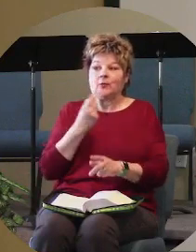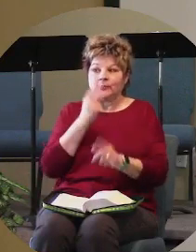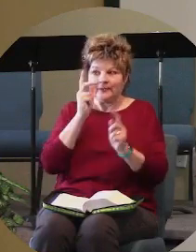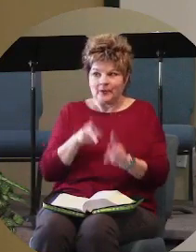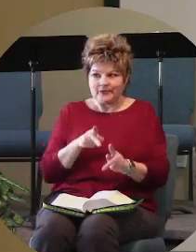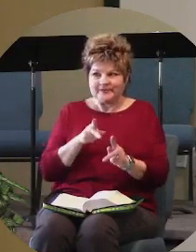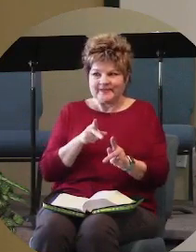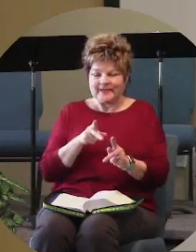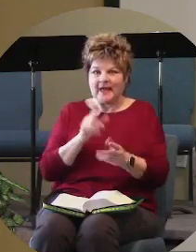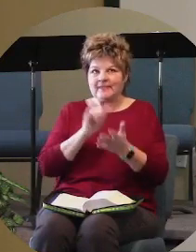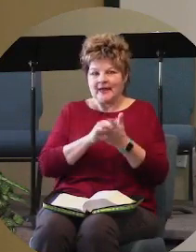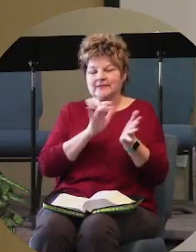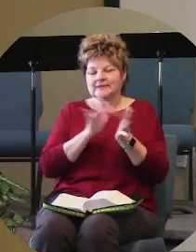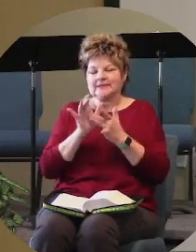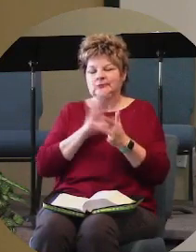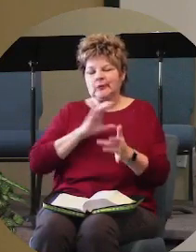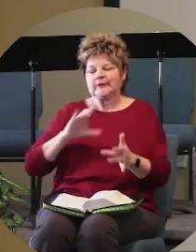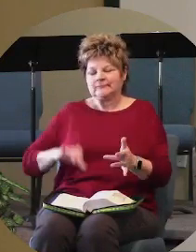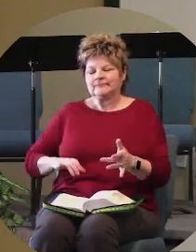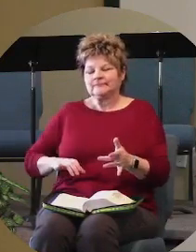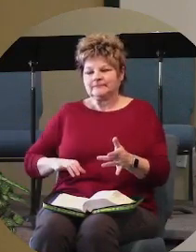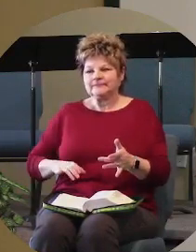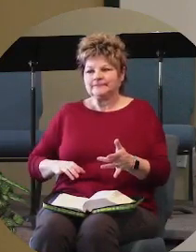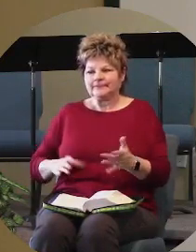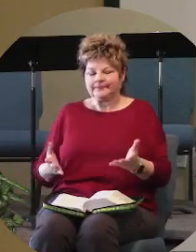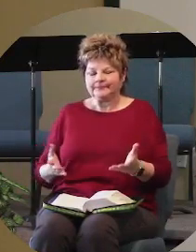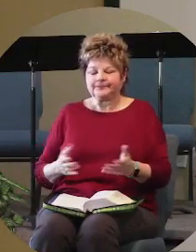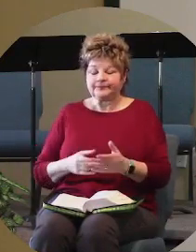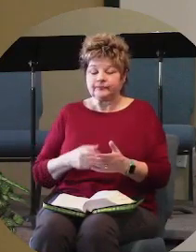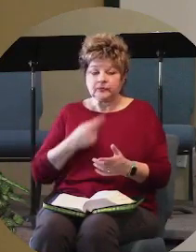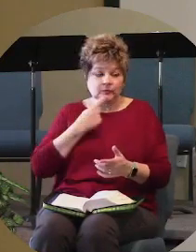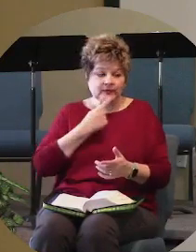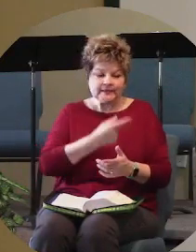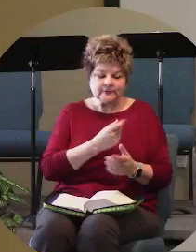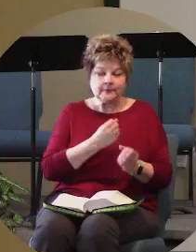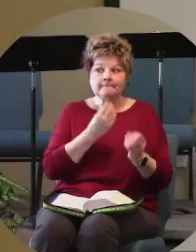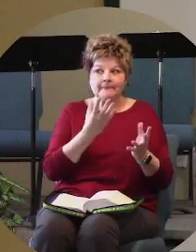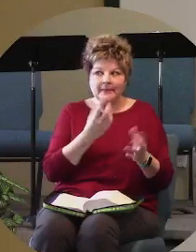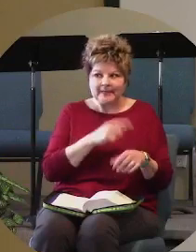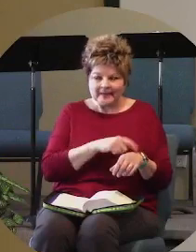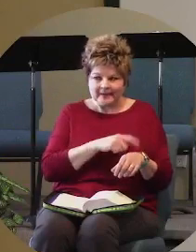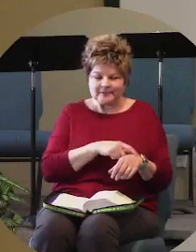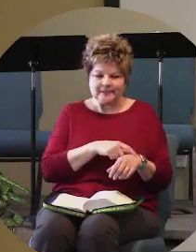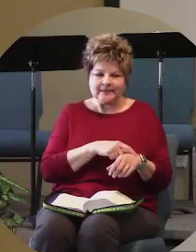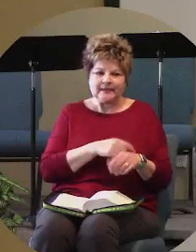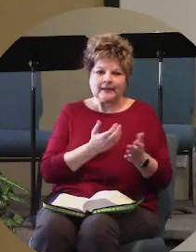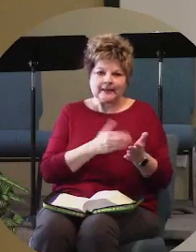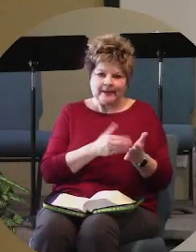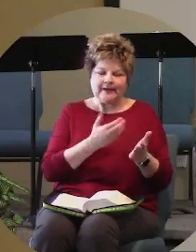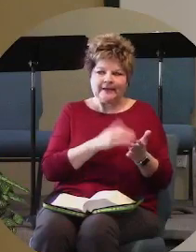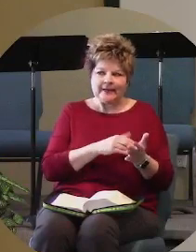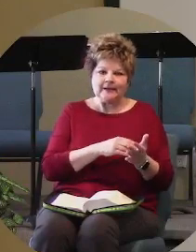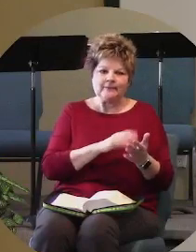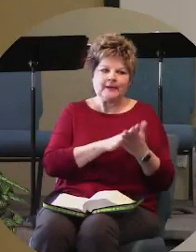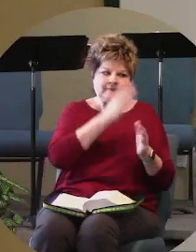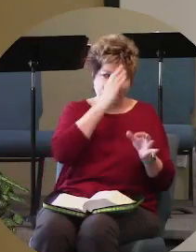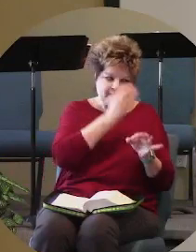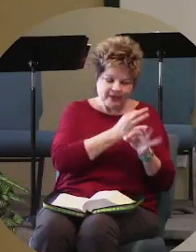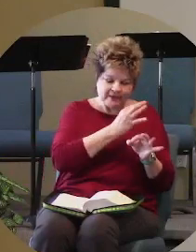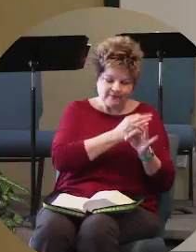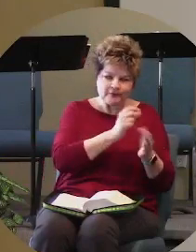the only person, and that is Jesus Christ. And so he tells him numerous times to be faithful to the